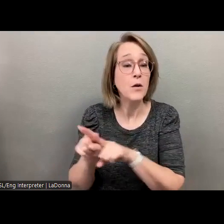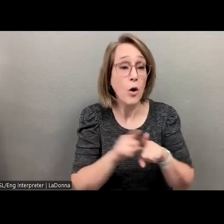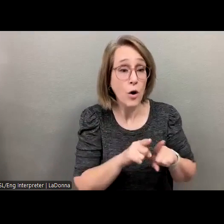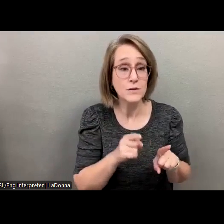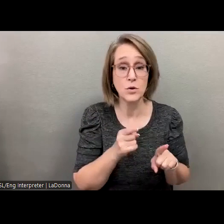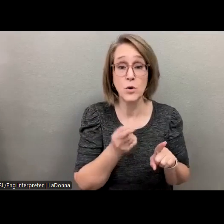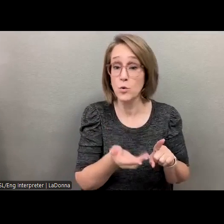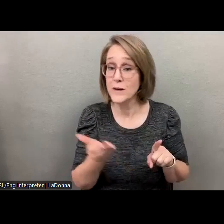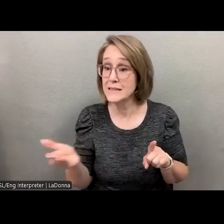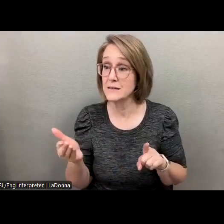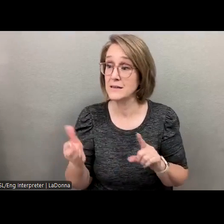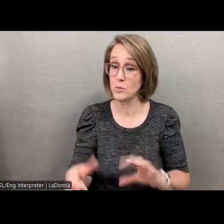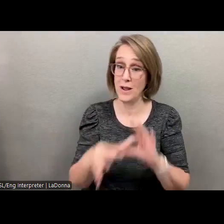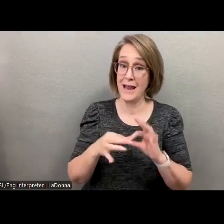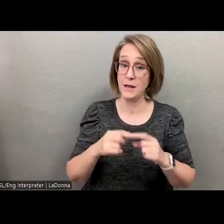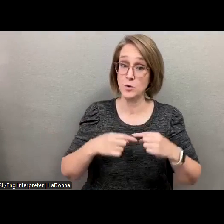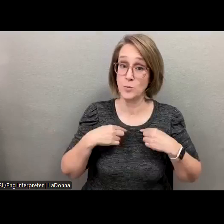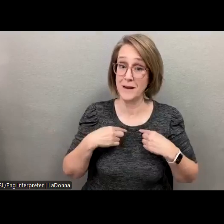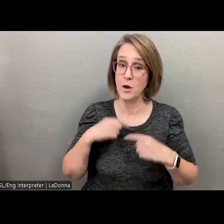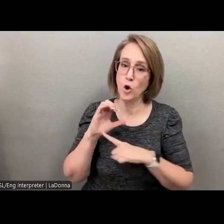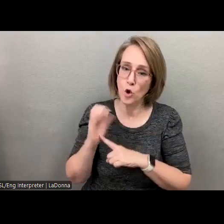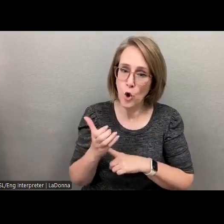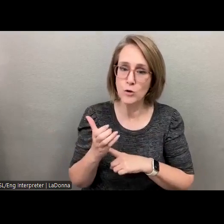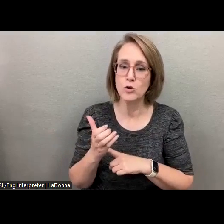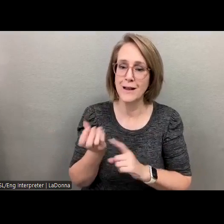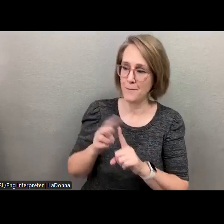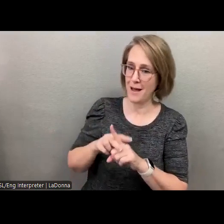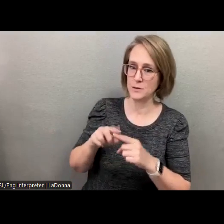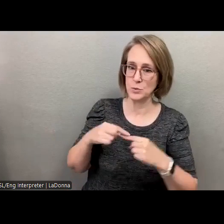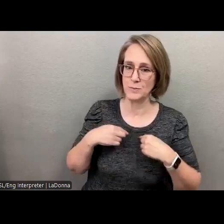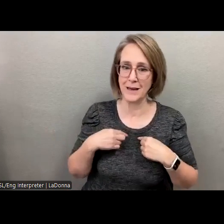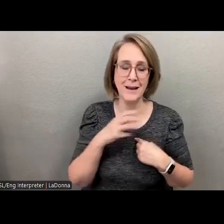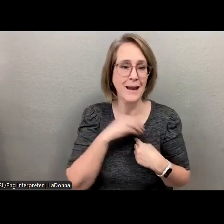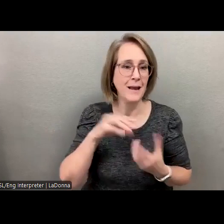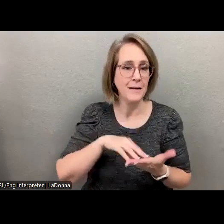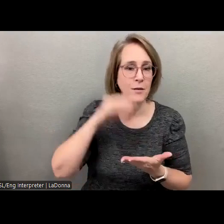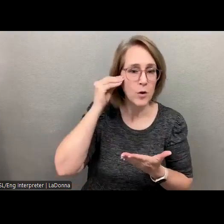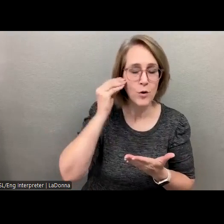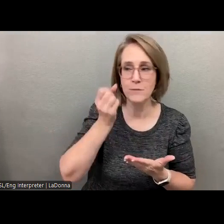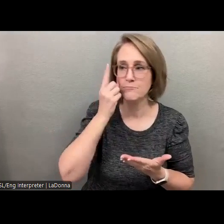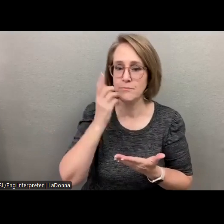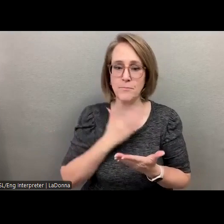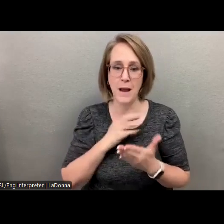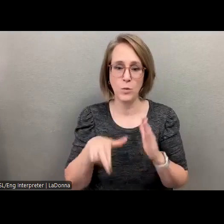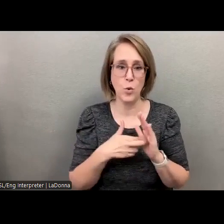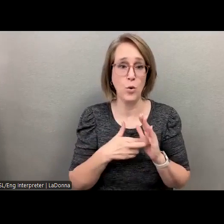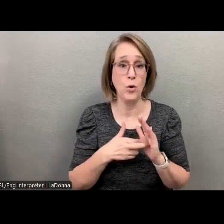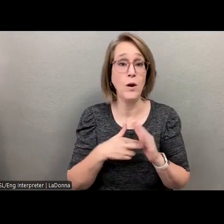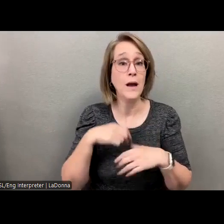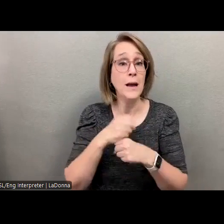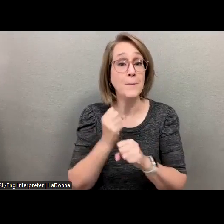available to me that are culturally relevant, relatable to my lived experience, and that I'm willing to utilize. Creating access, when